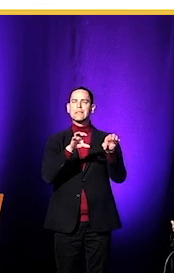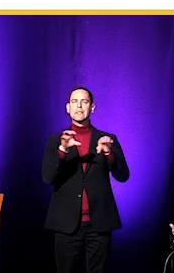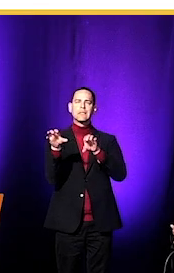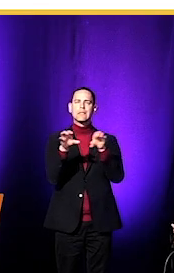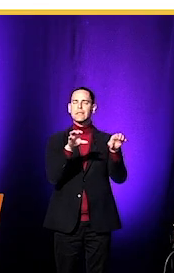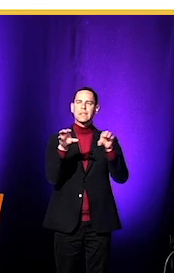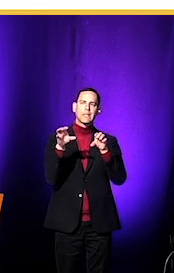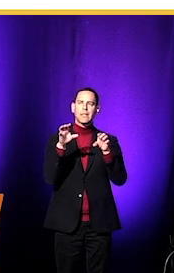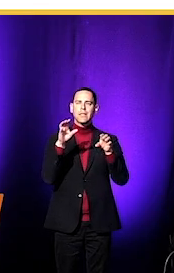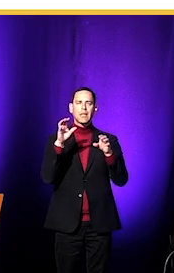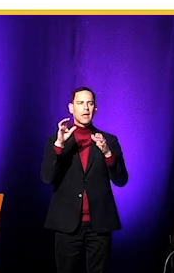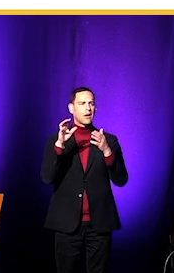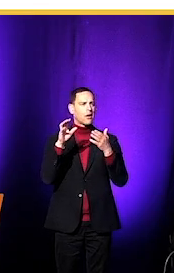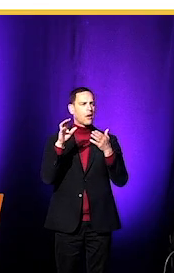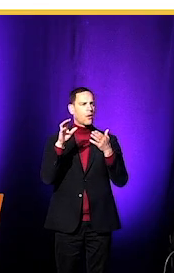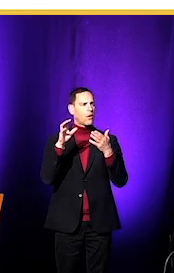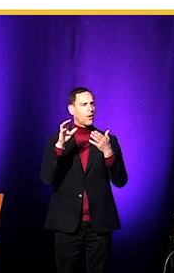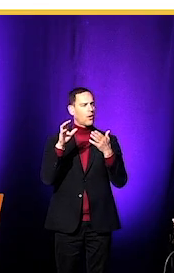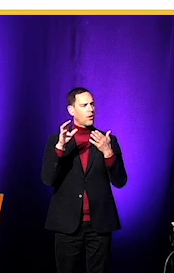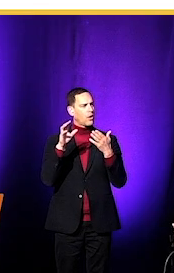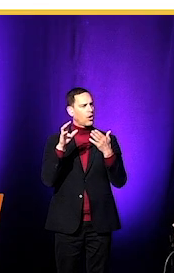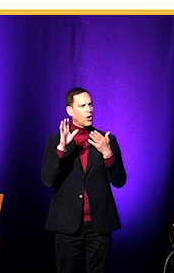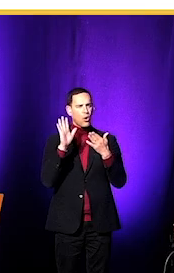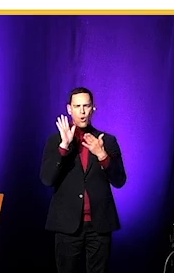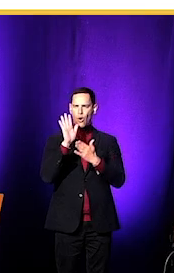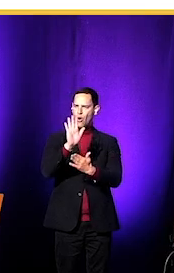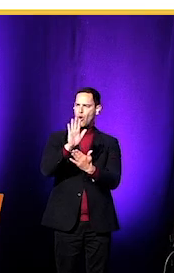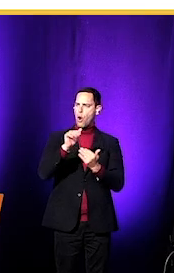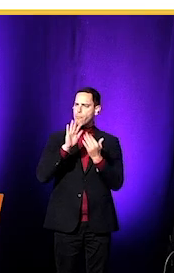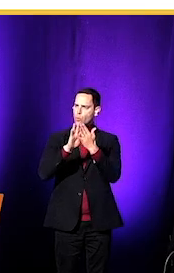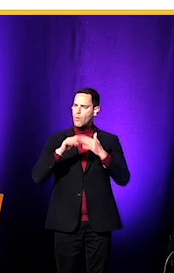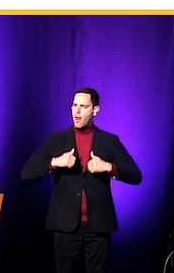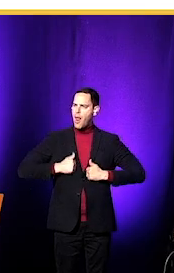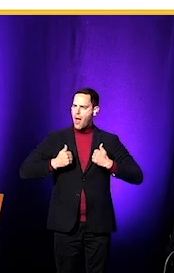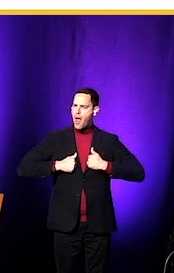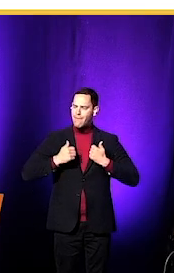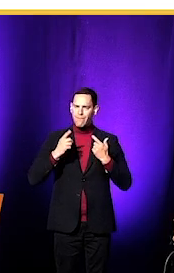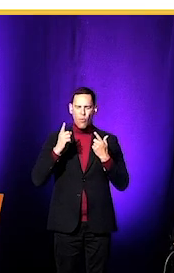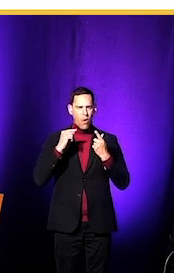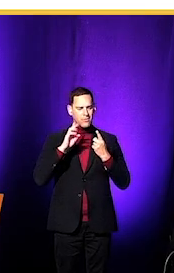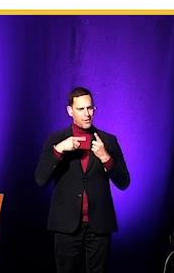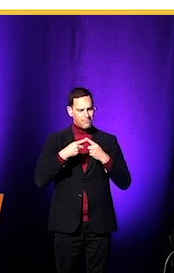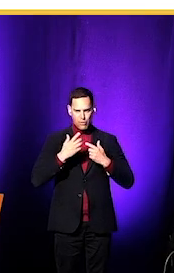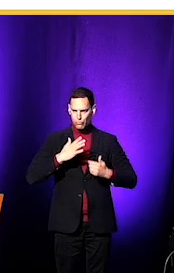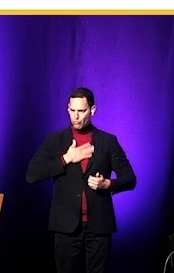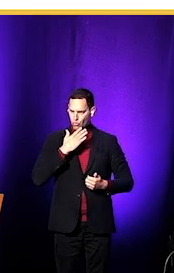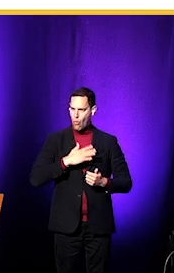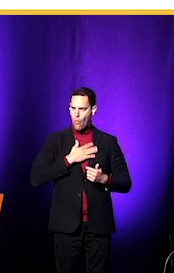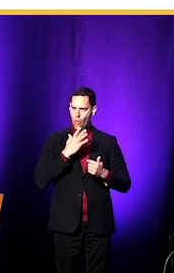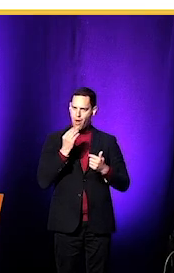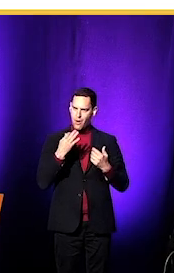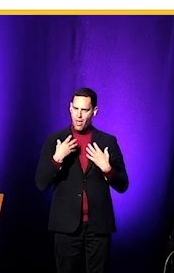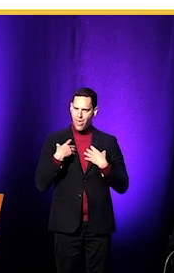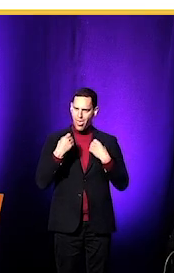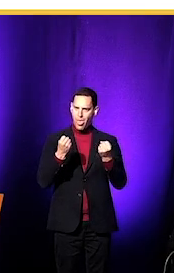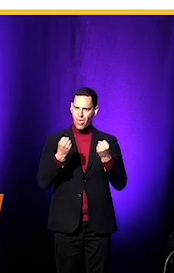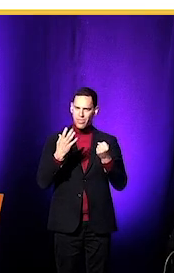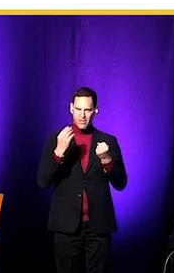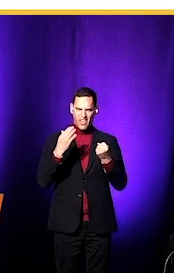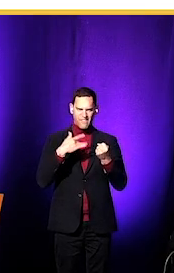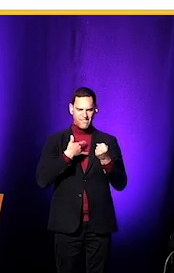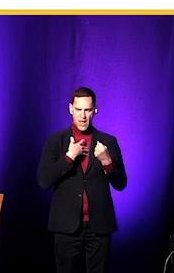of living that was just joyous, right? And healthy and everything. So that town